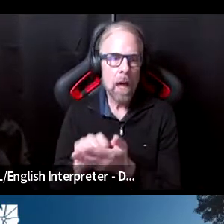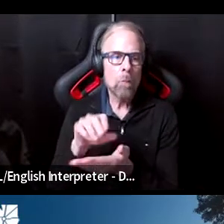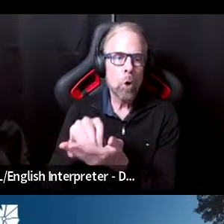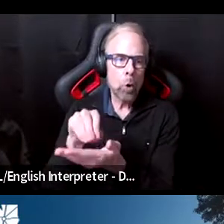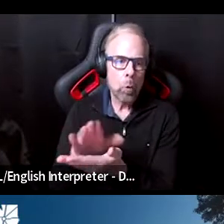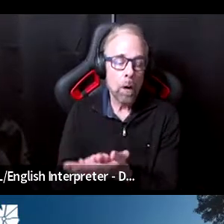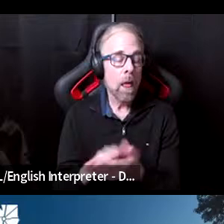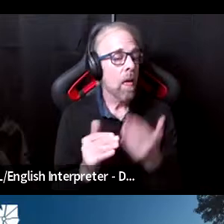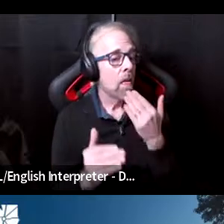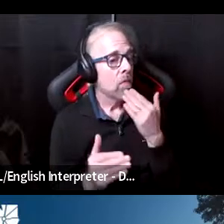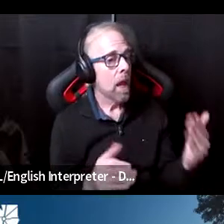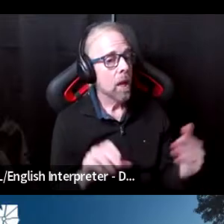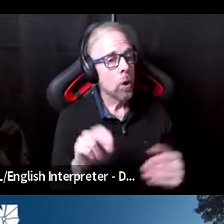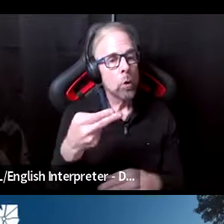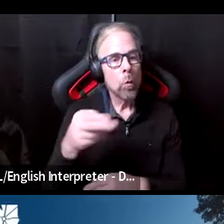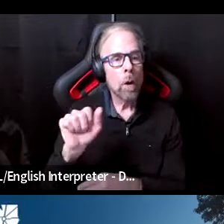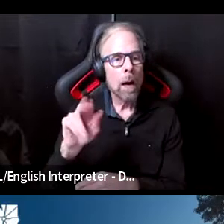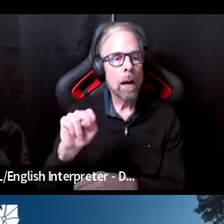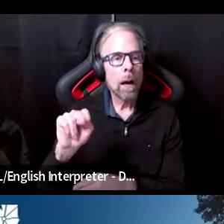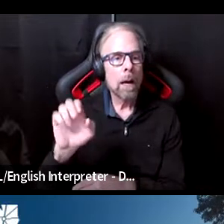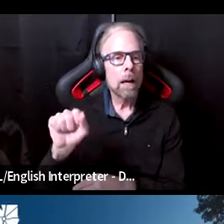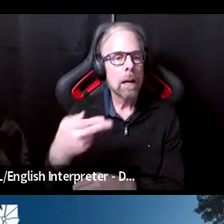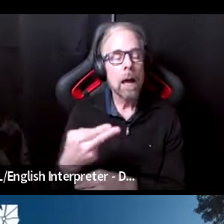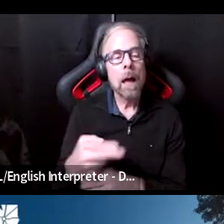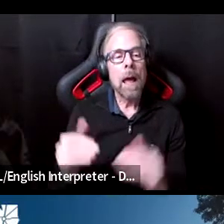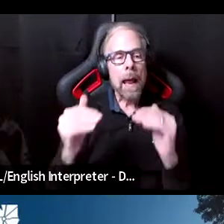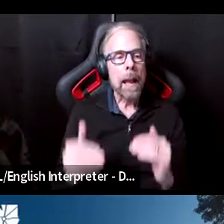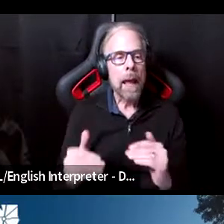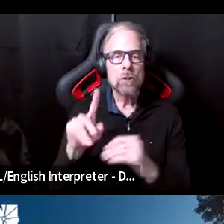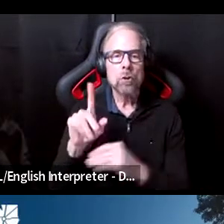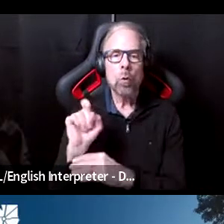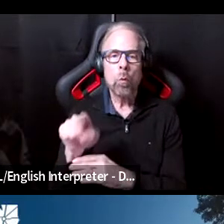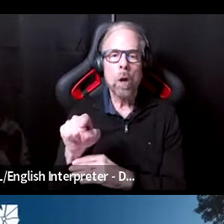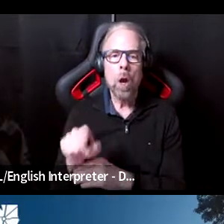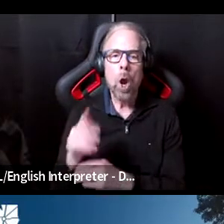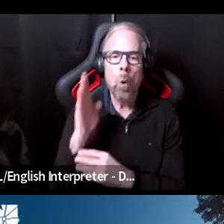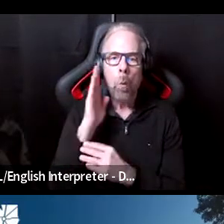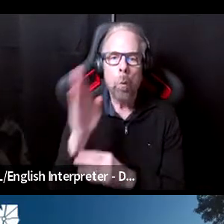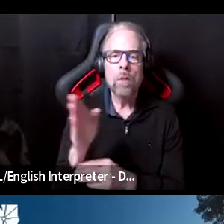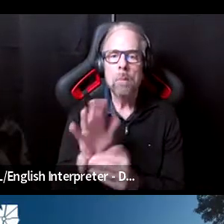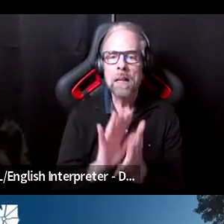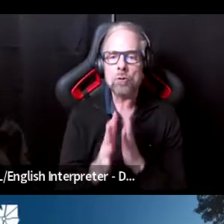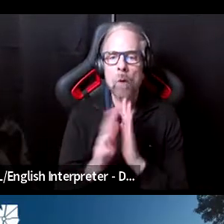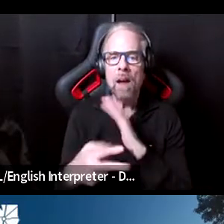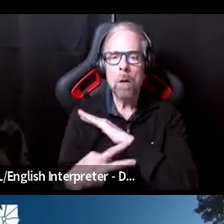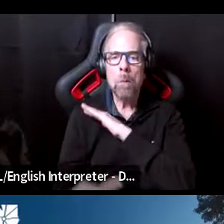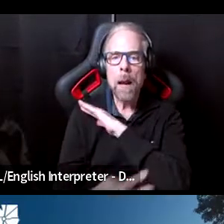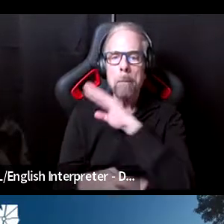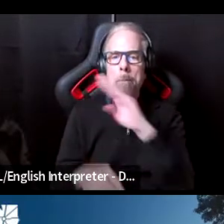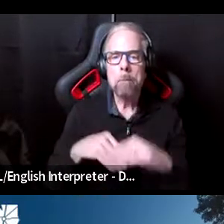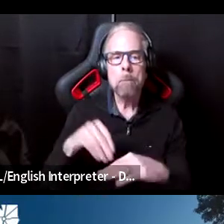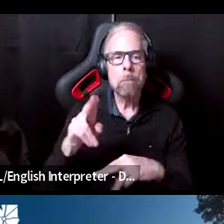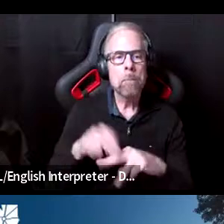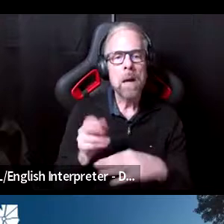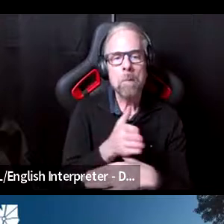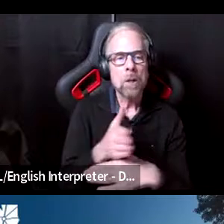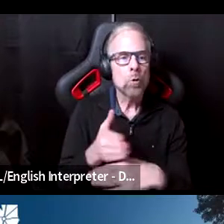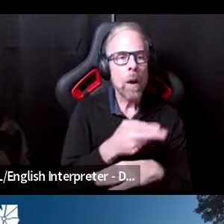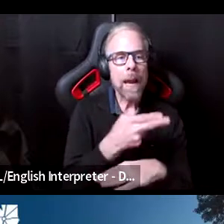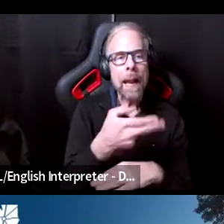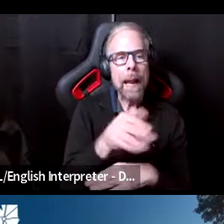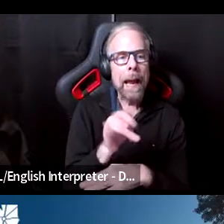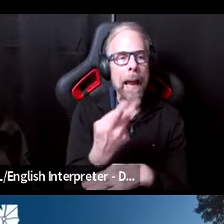Thank you, Hannah. Our next question, will there be a traffic bridge built between Hayden Island